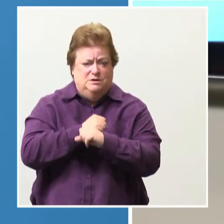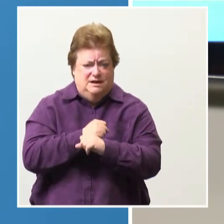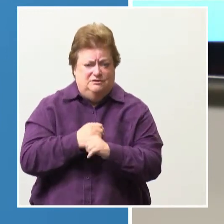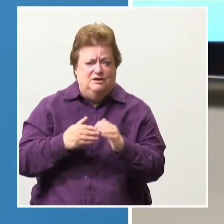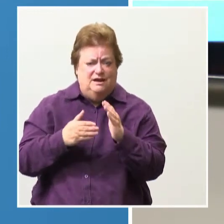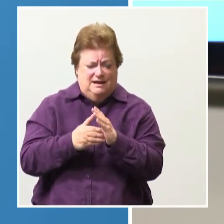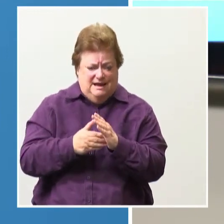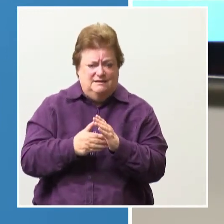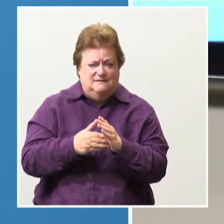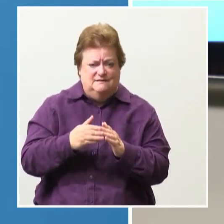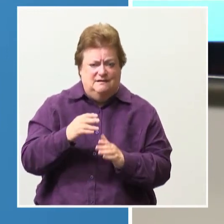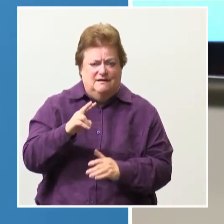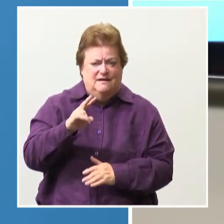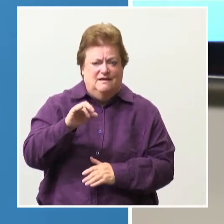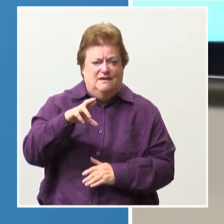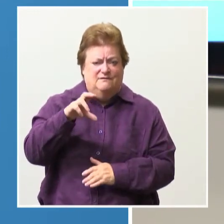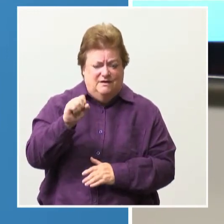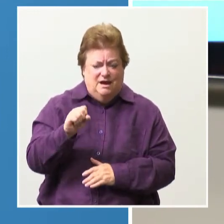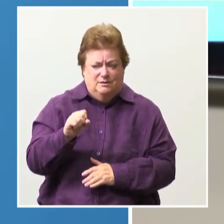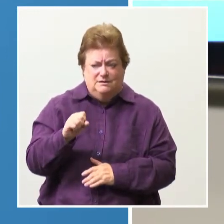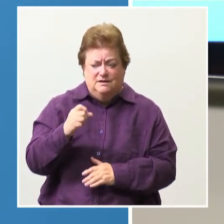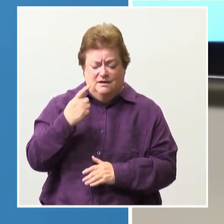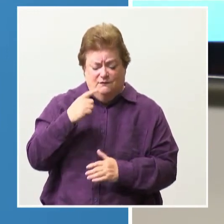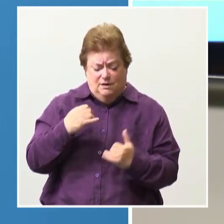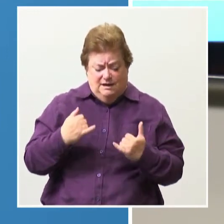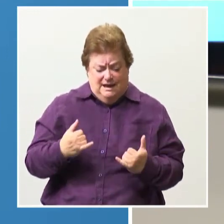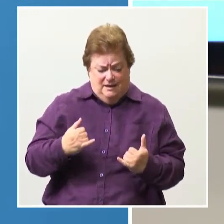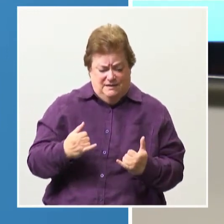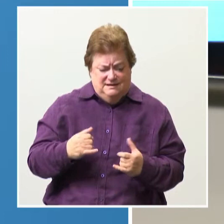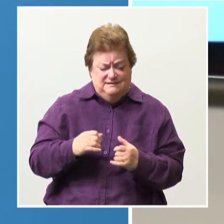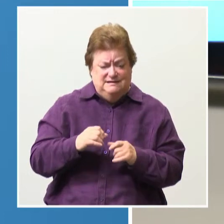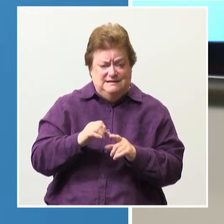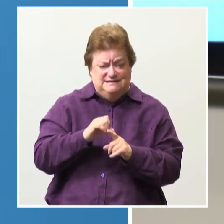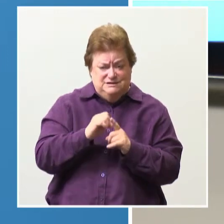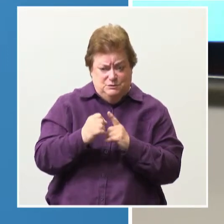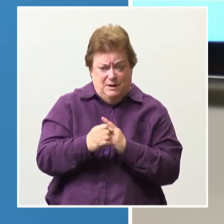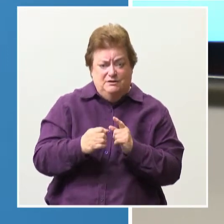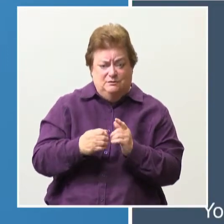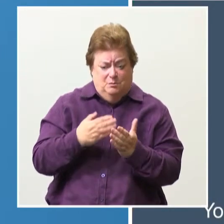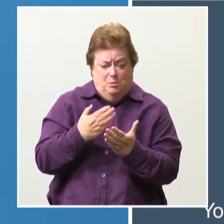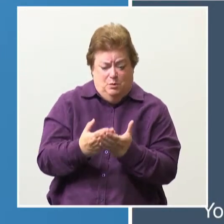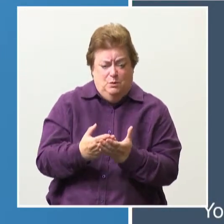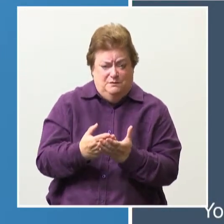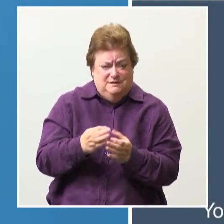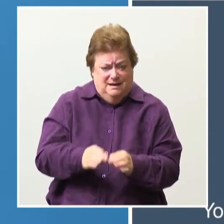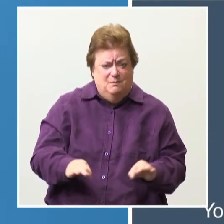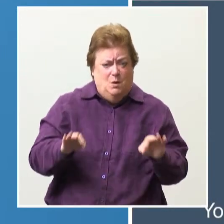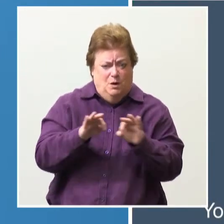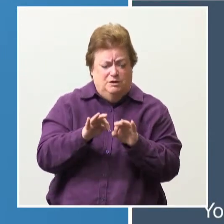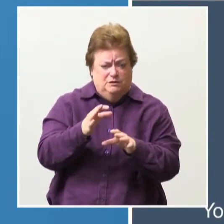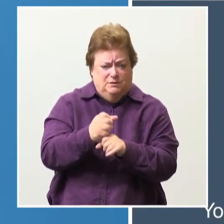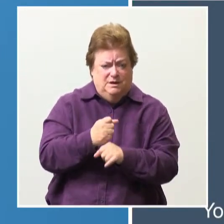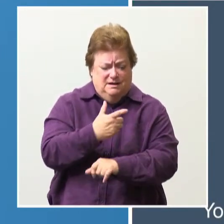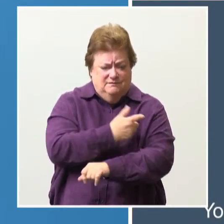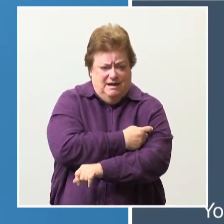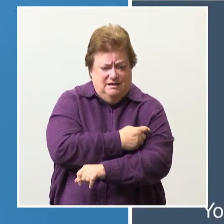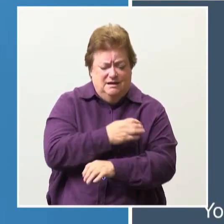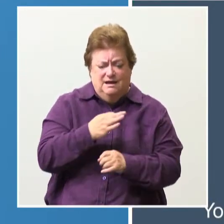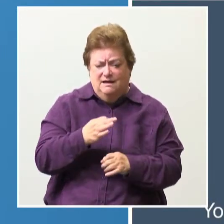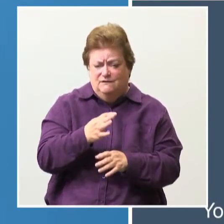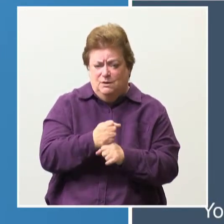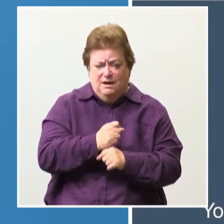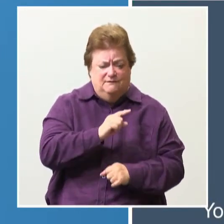virus, and this situation further stresses the importance of vaccination. If you're eligible for a